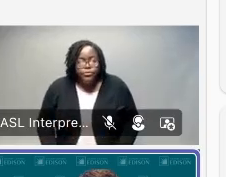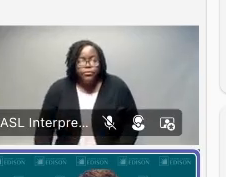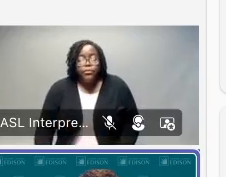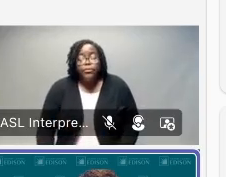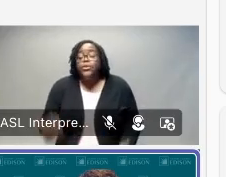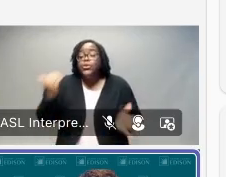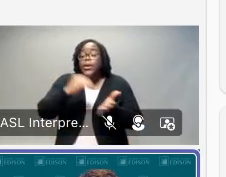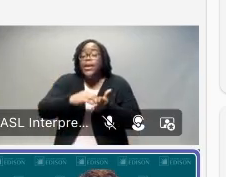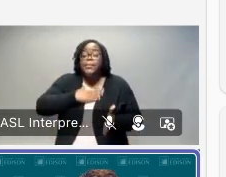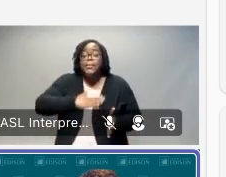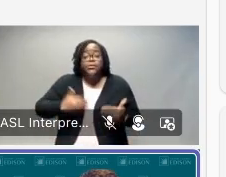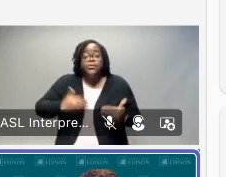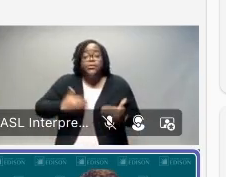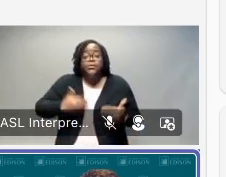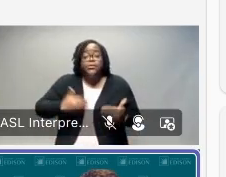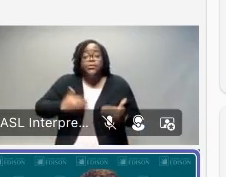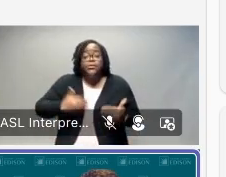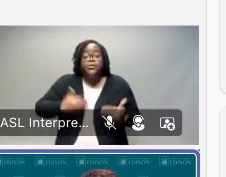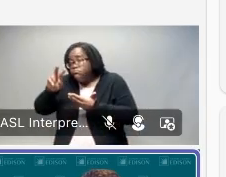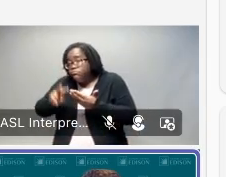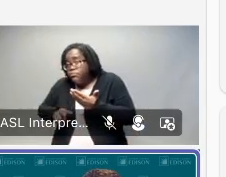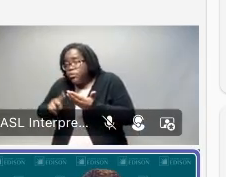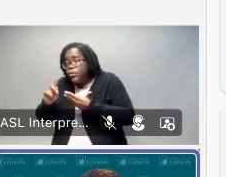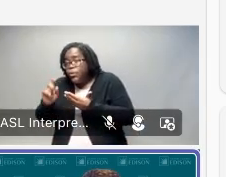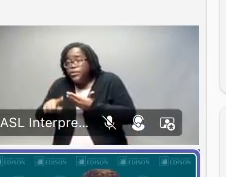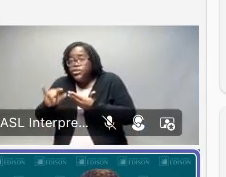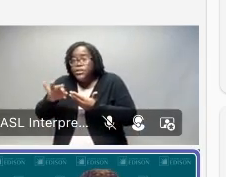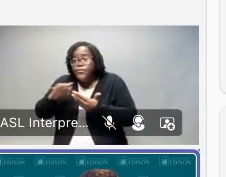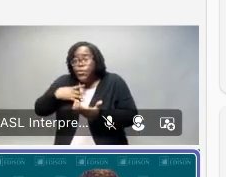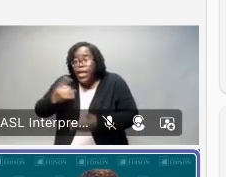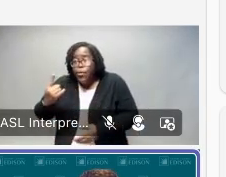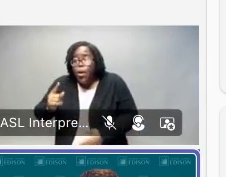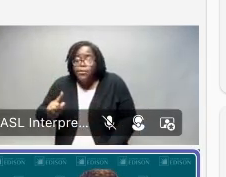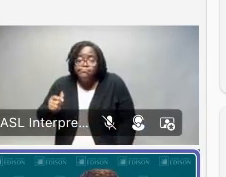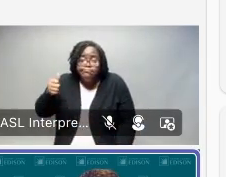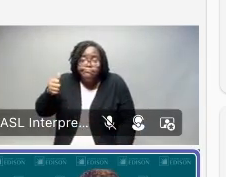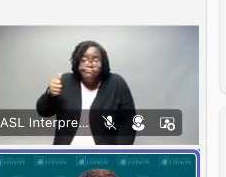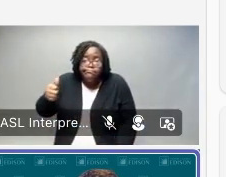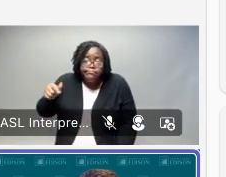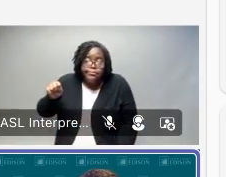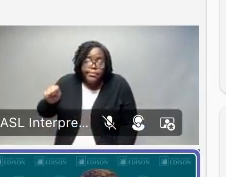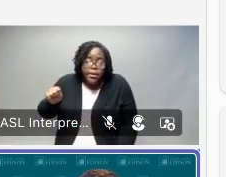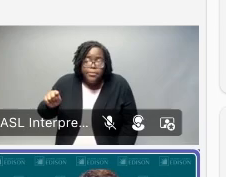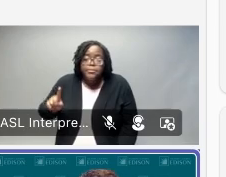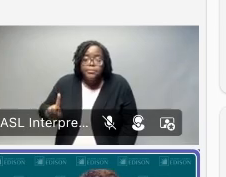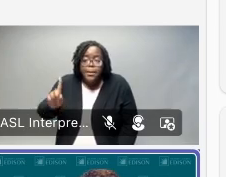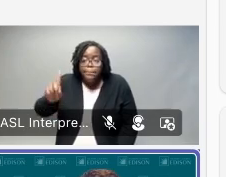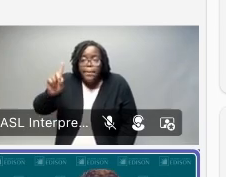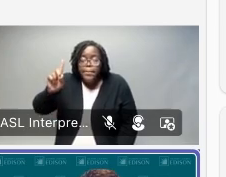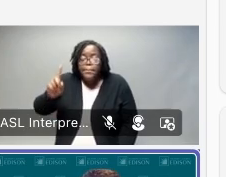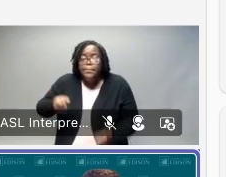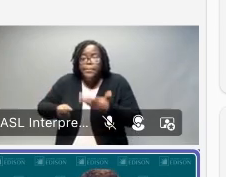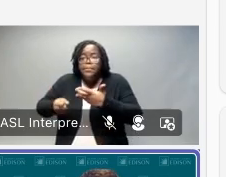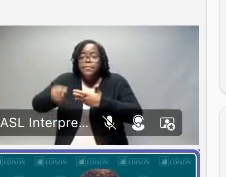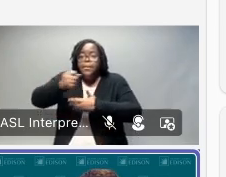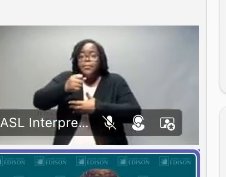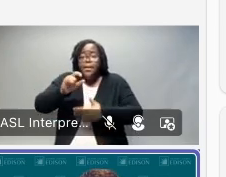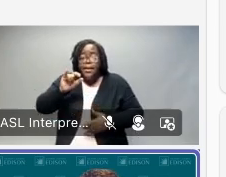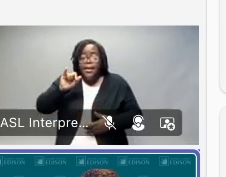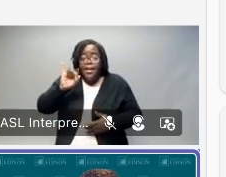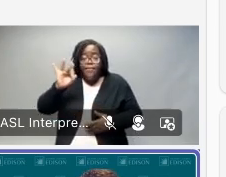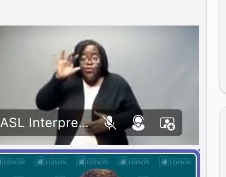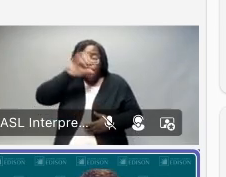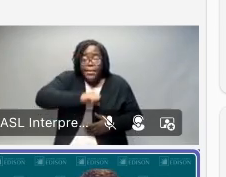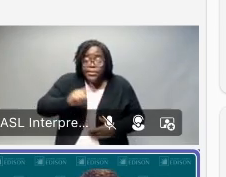Again, please feel free to review the questions, upvote any that you like. As a reminder, this is being recorded, so if you miss a question,